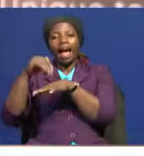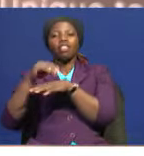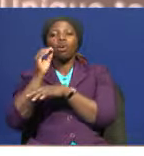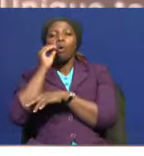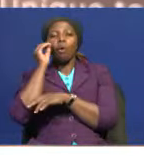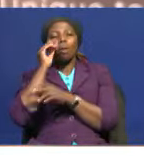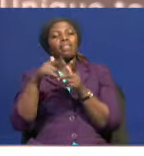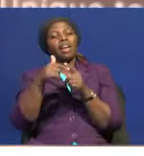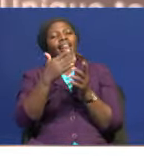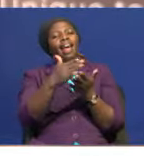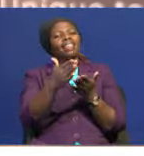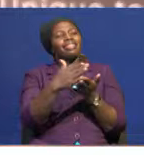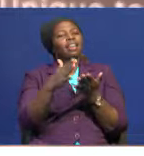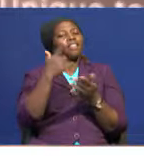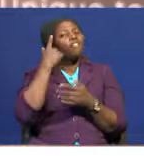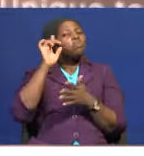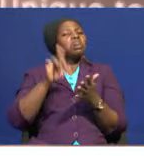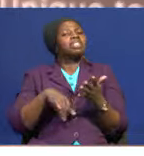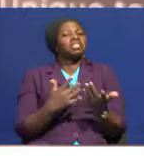pay rent